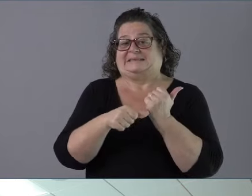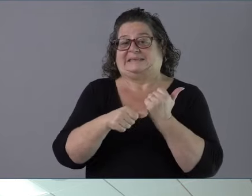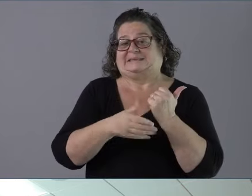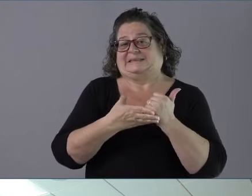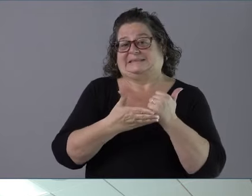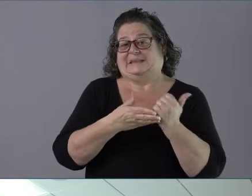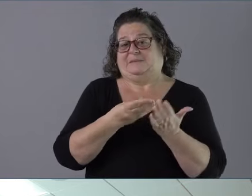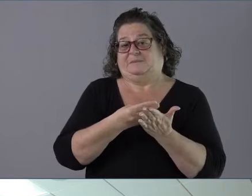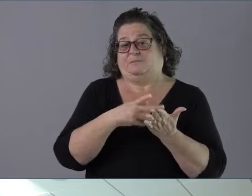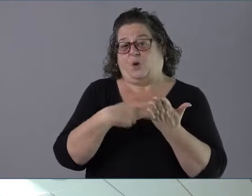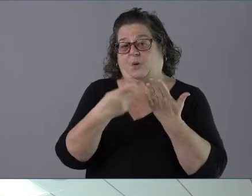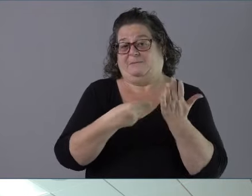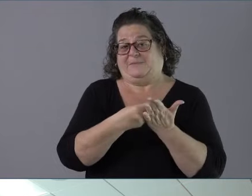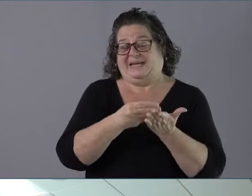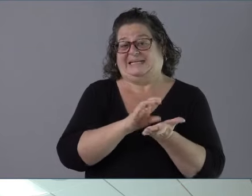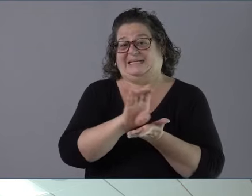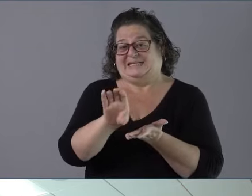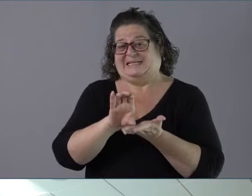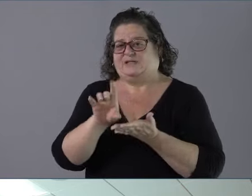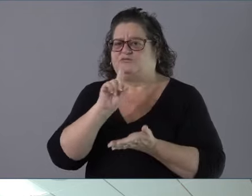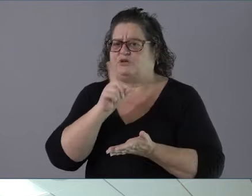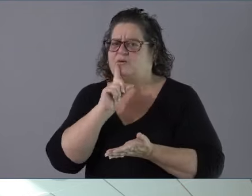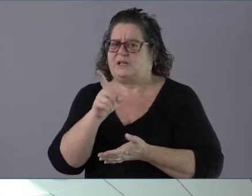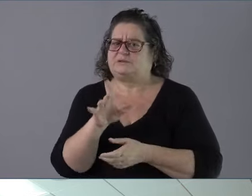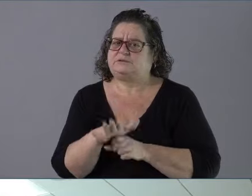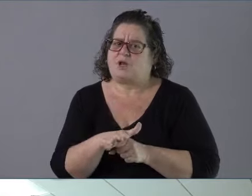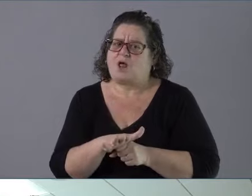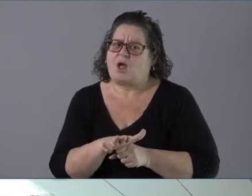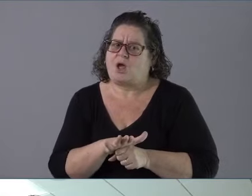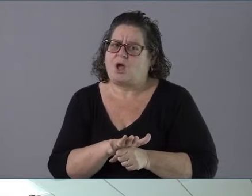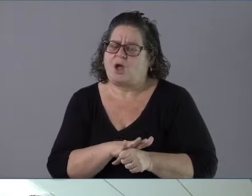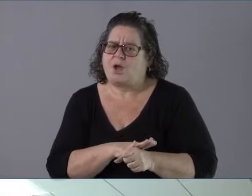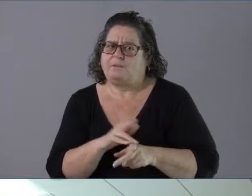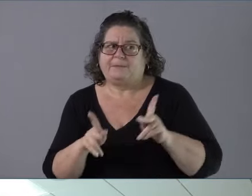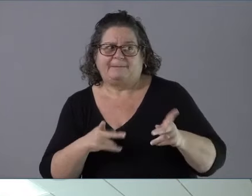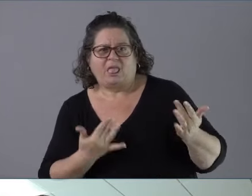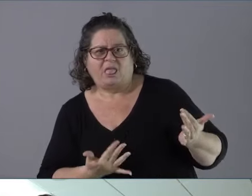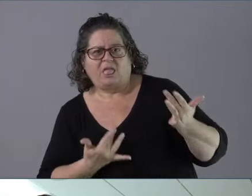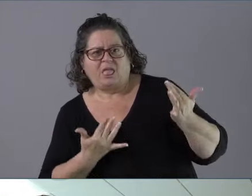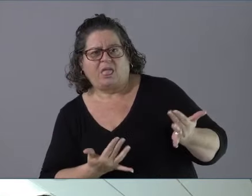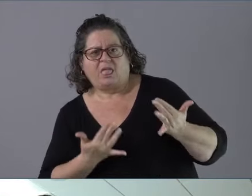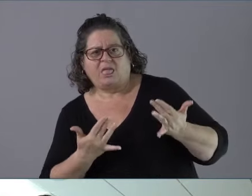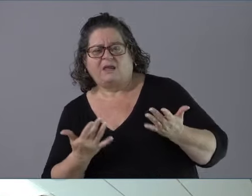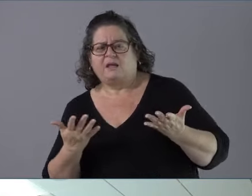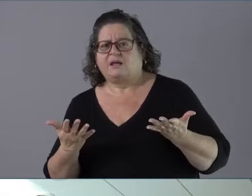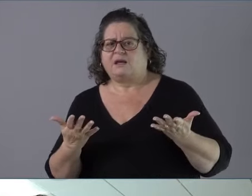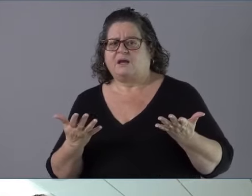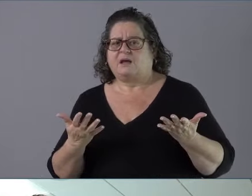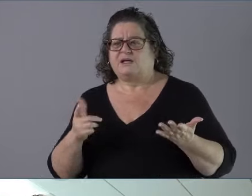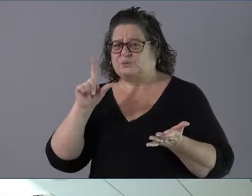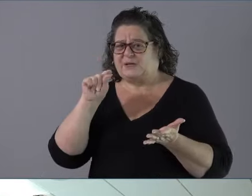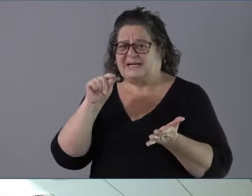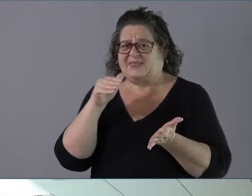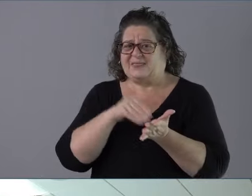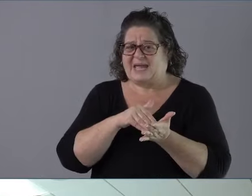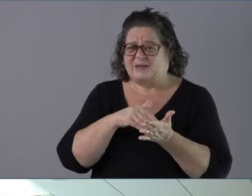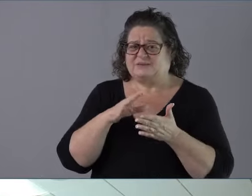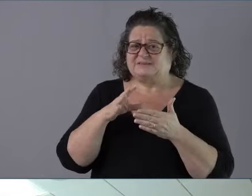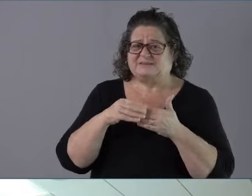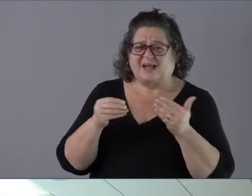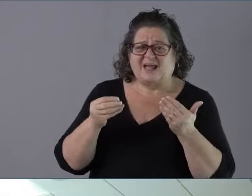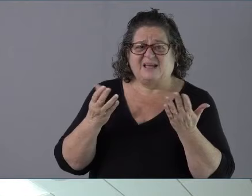a snail's pace. We've been doing our independent, we're talking $20,000 in a week, maybe even $5,000